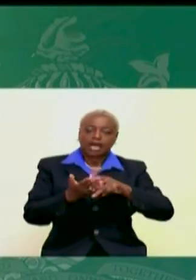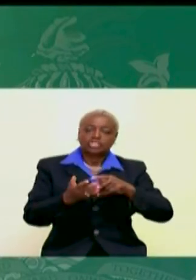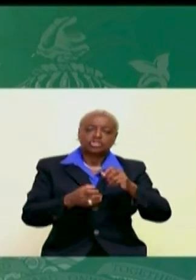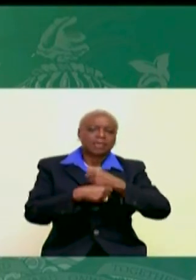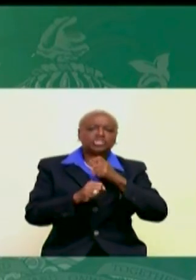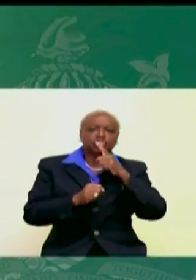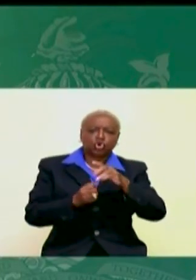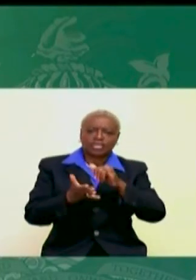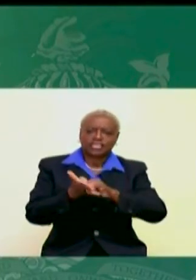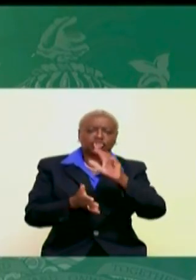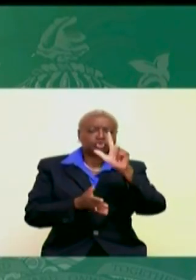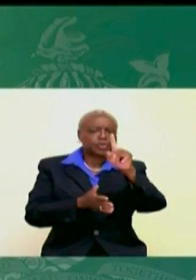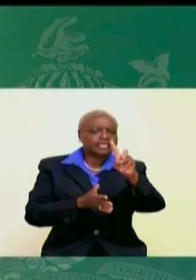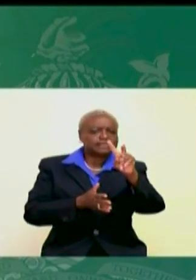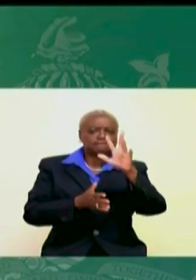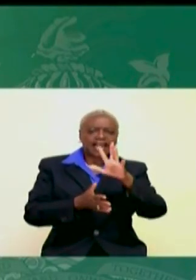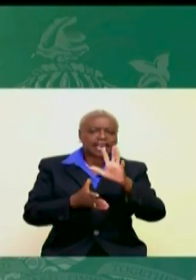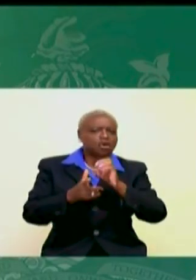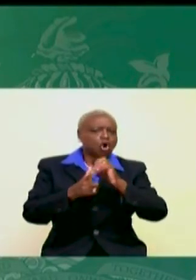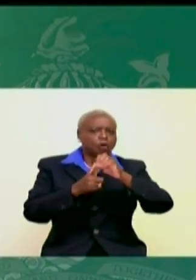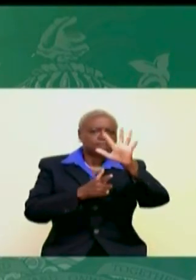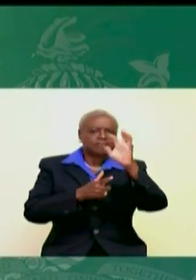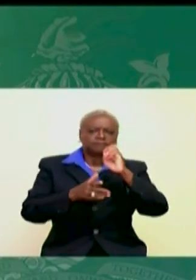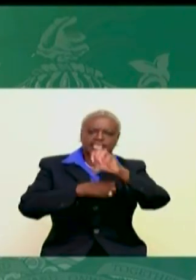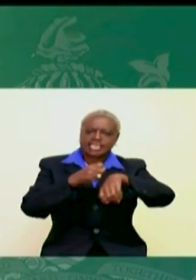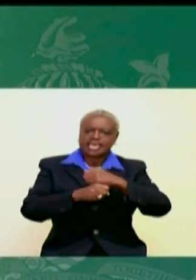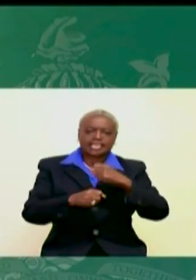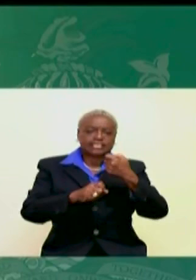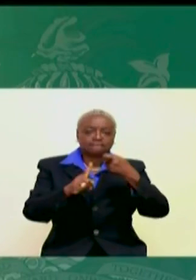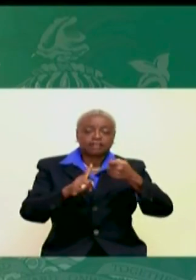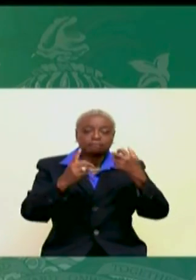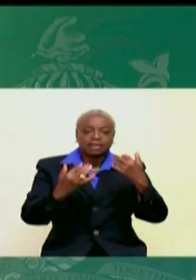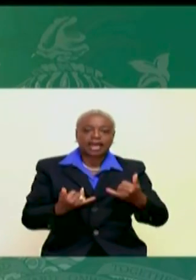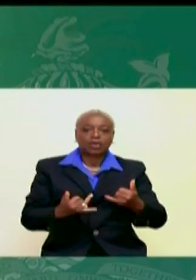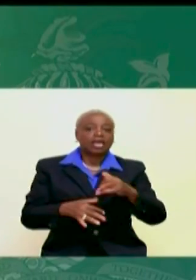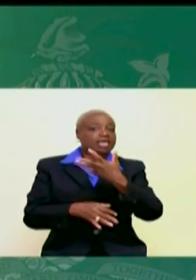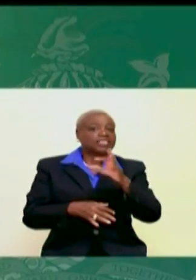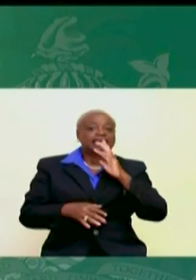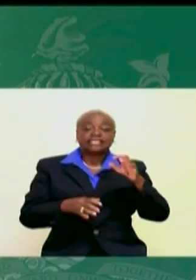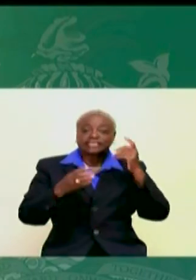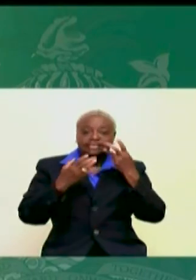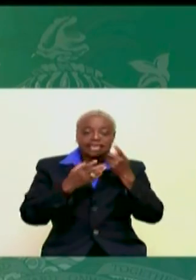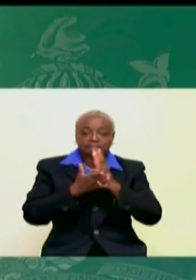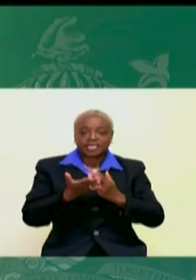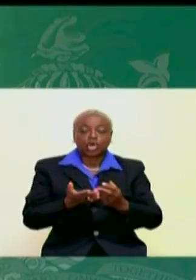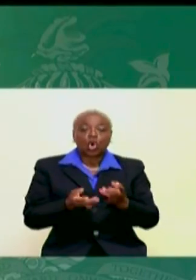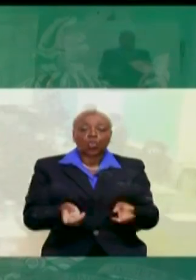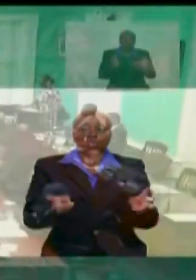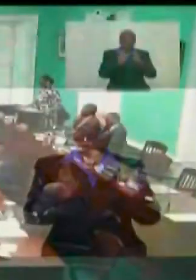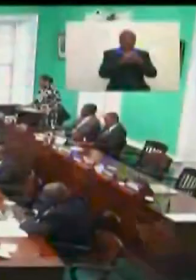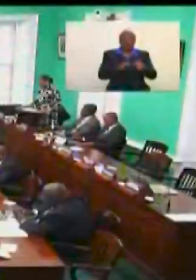and even 50 years from now, there is something worthy of celebration.